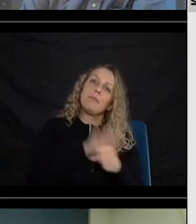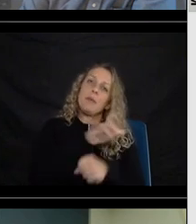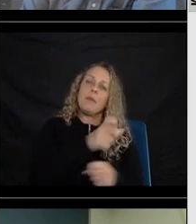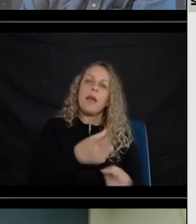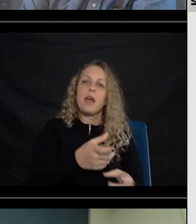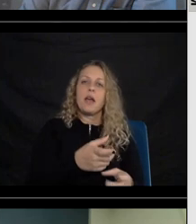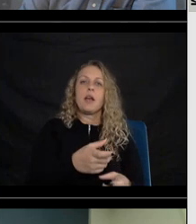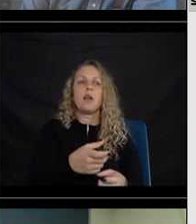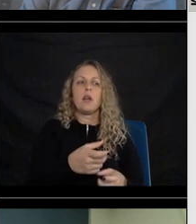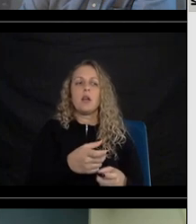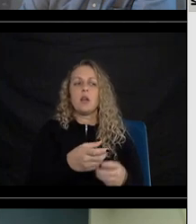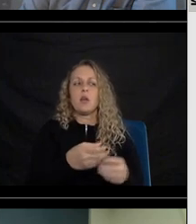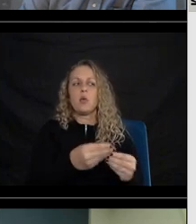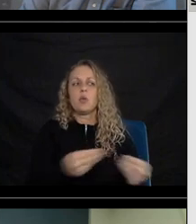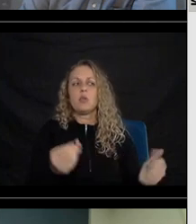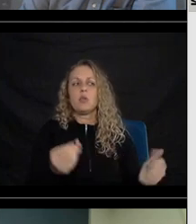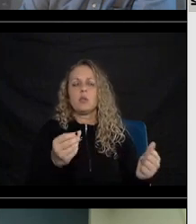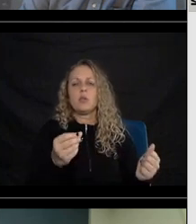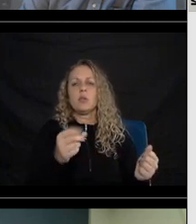rescinding Resolution